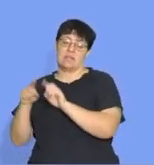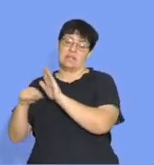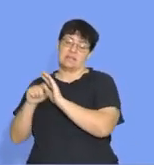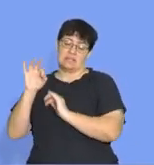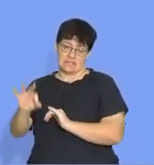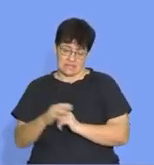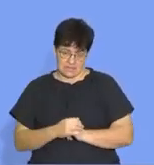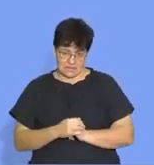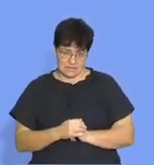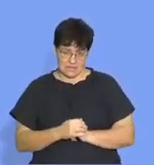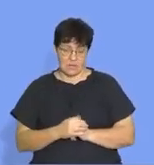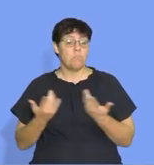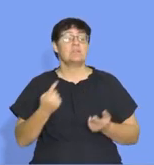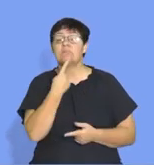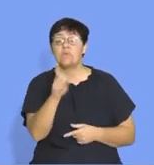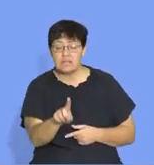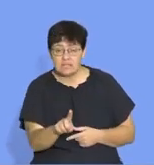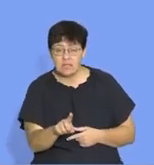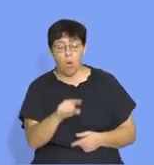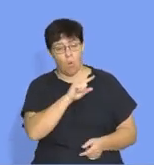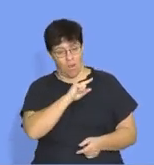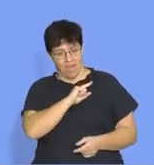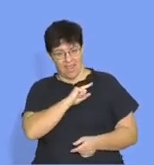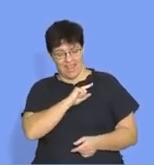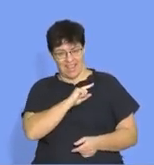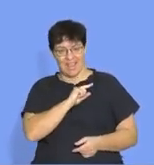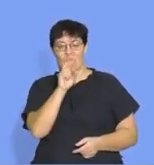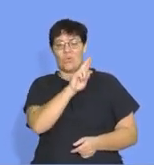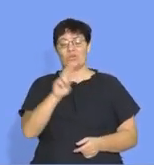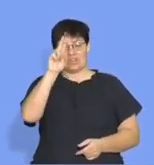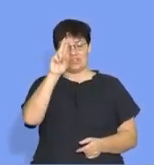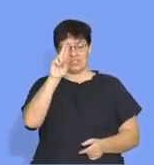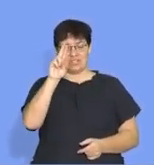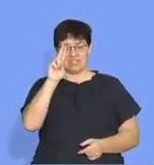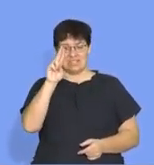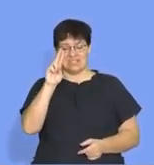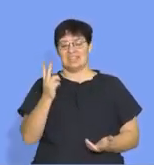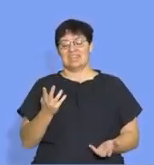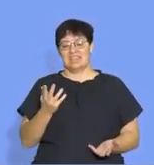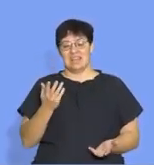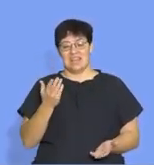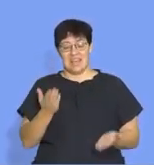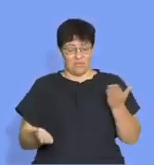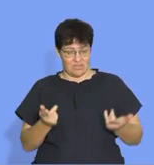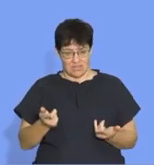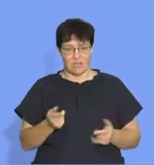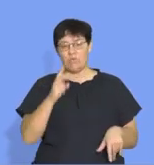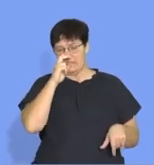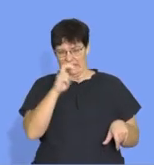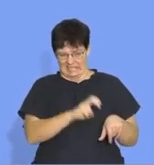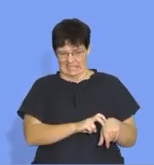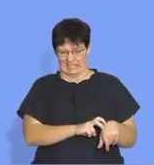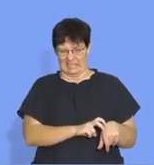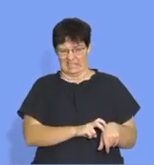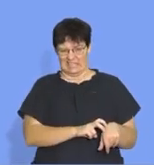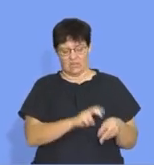3. Remember, what did I say? Because this is a quadratic equation, it definitely needs to have at most